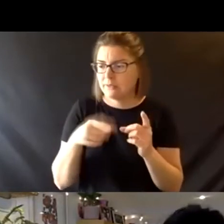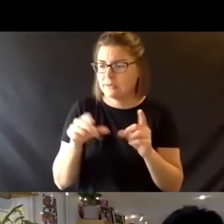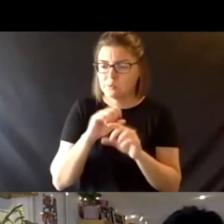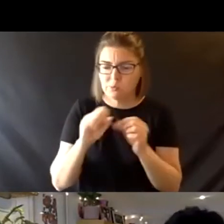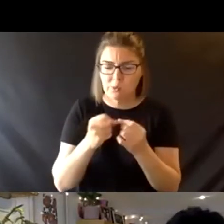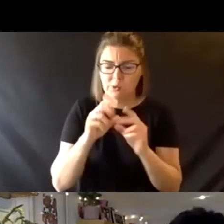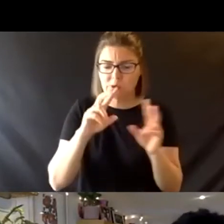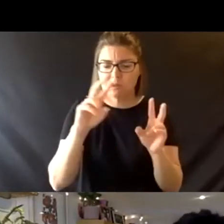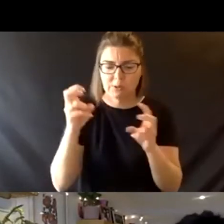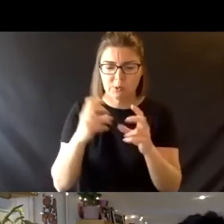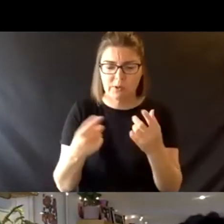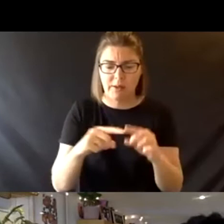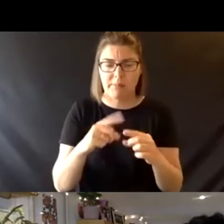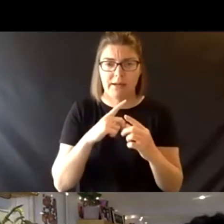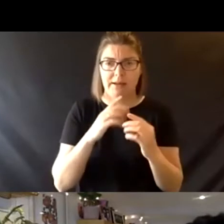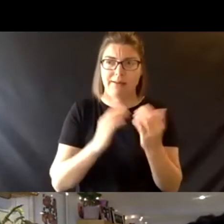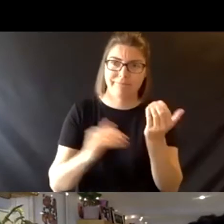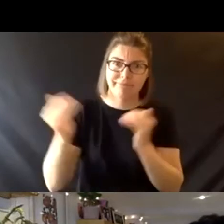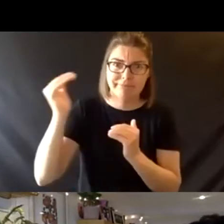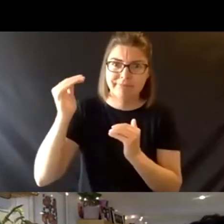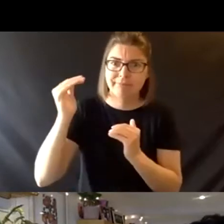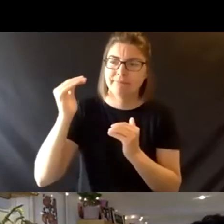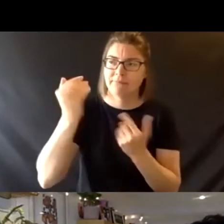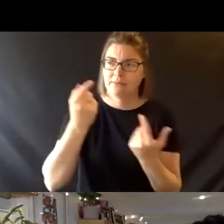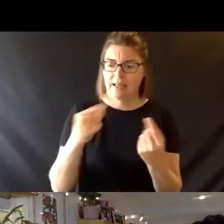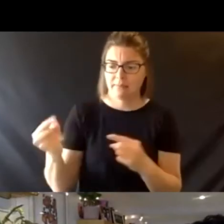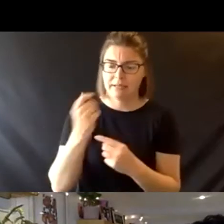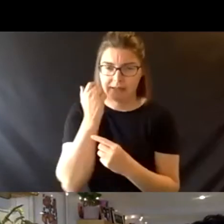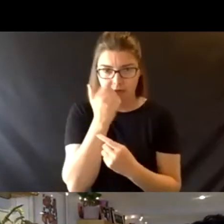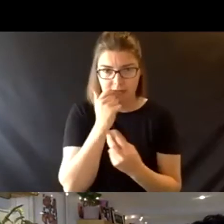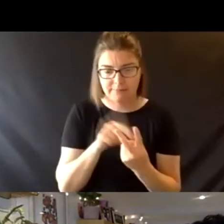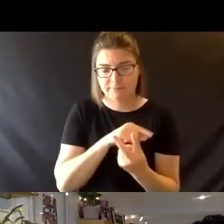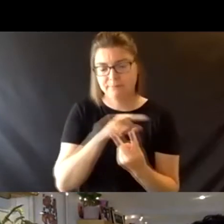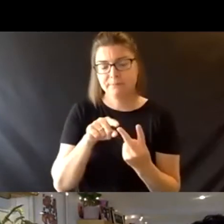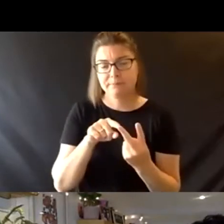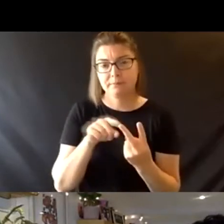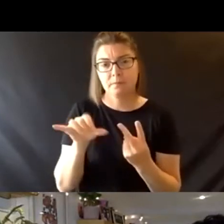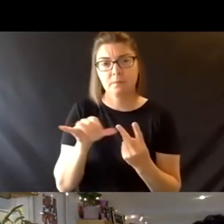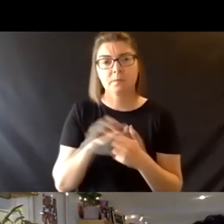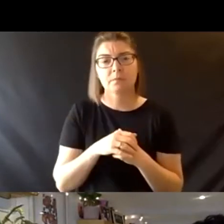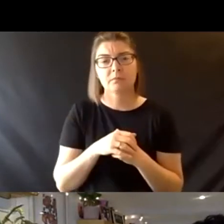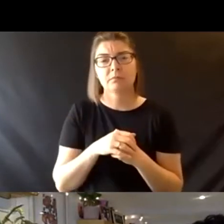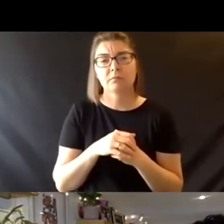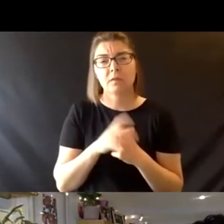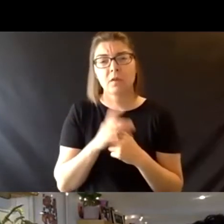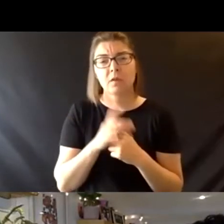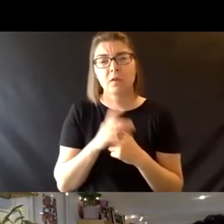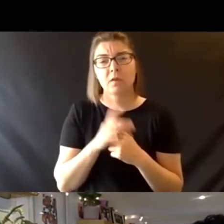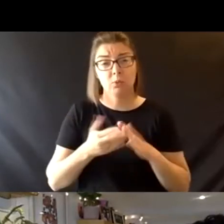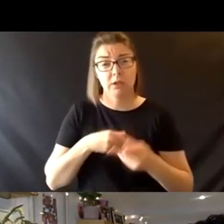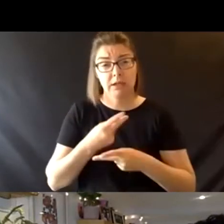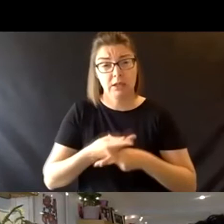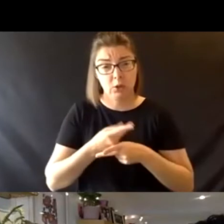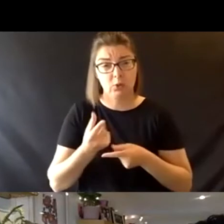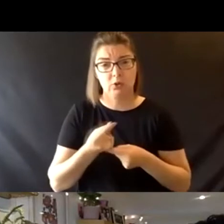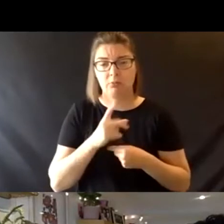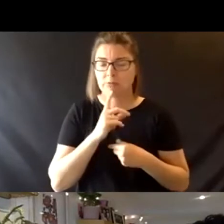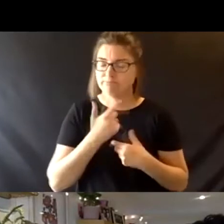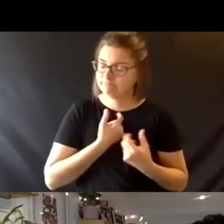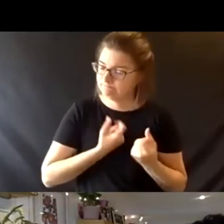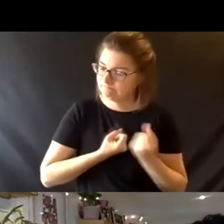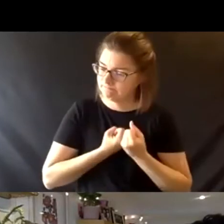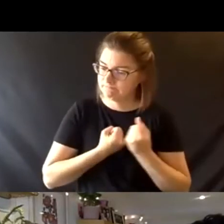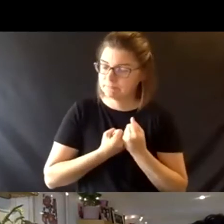power dynamics that we have to face each and every day? And I also want to pair that with, what are you going to do for community care? I've always been a huge fan of